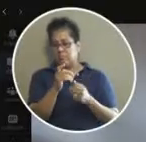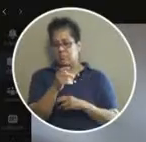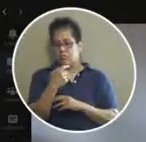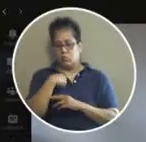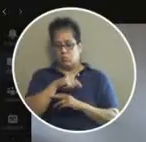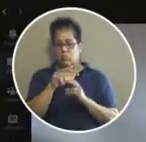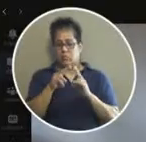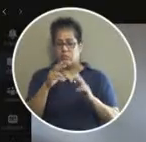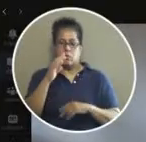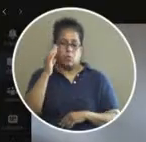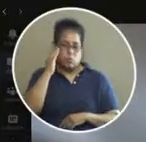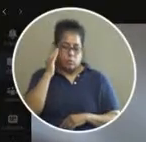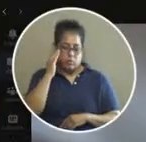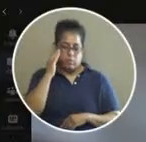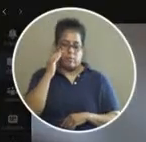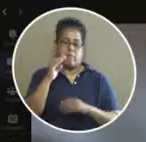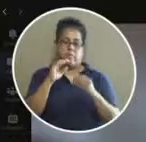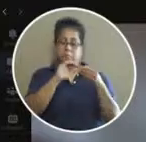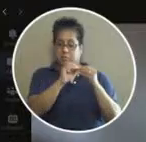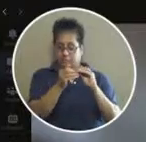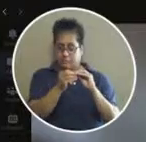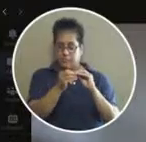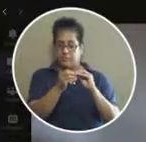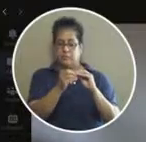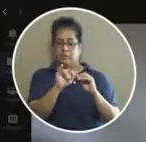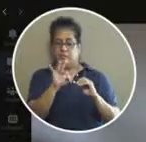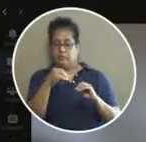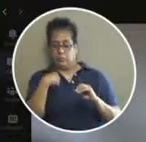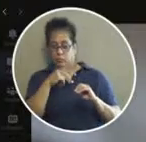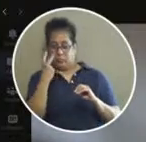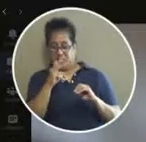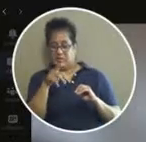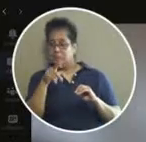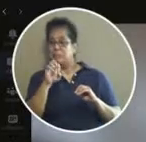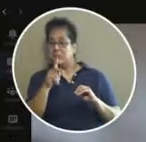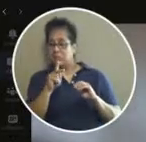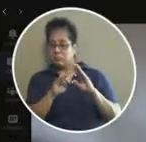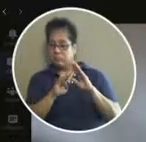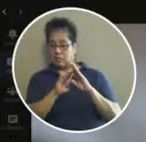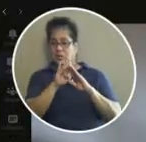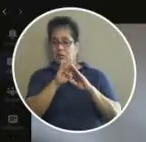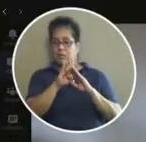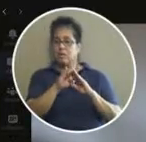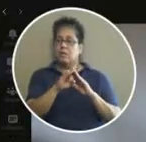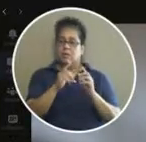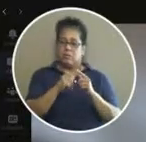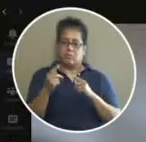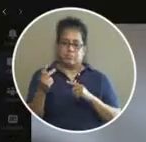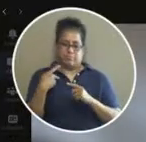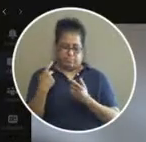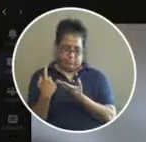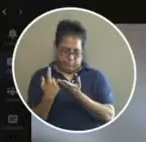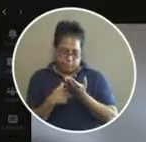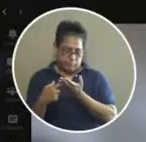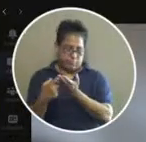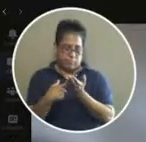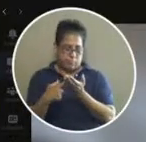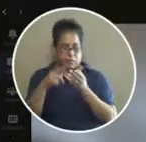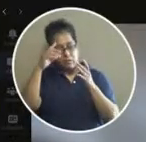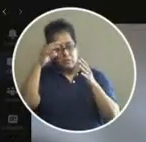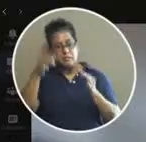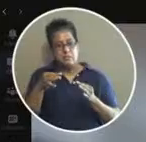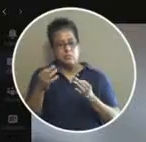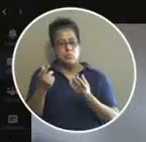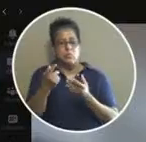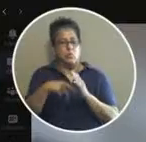very conscientious of the numbers, and if we saw a peak, we would get together, the mayor and I, and then decide what is